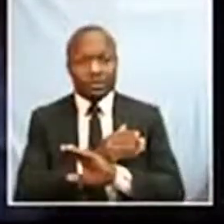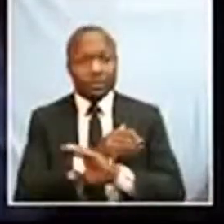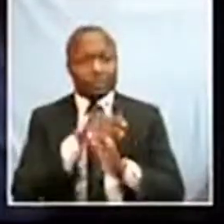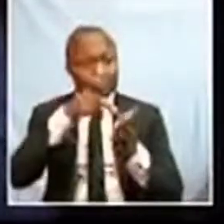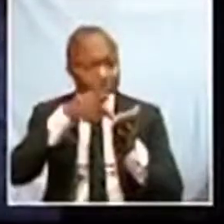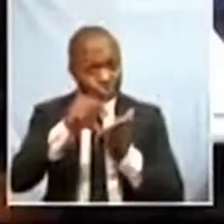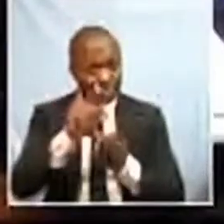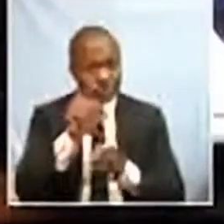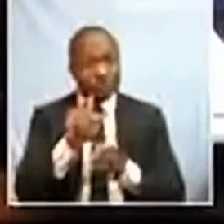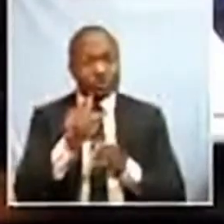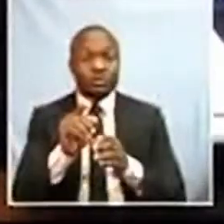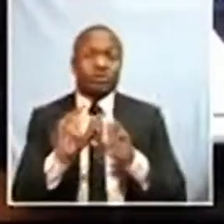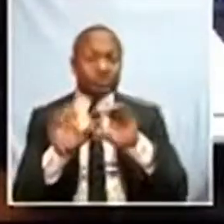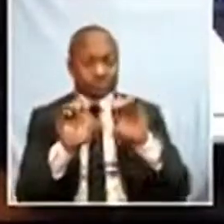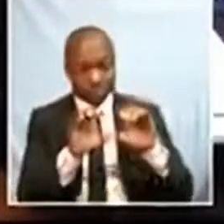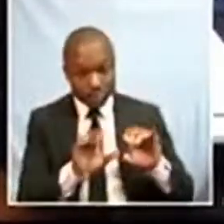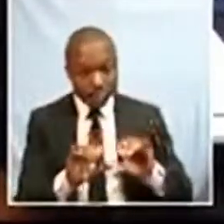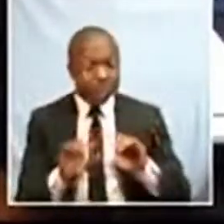payment, did you undertake